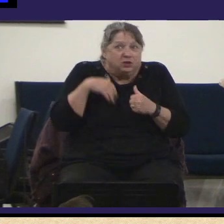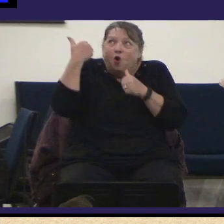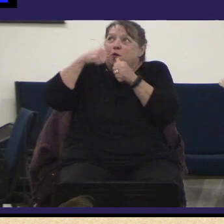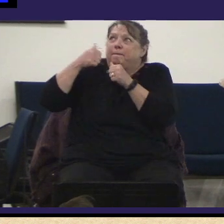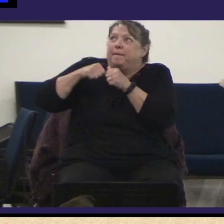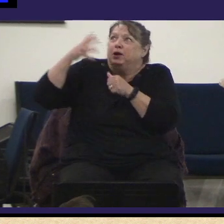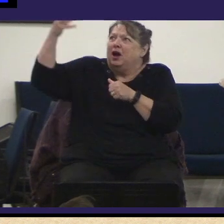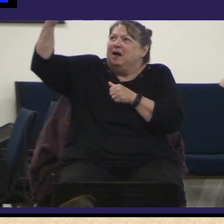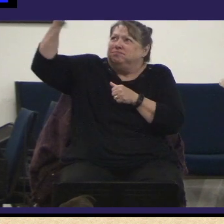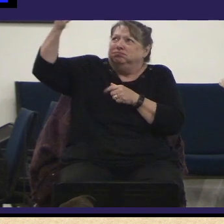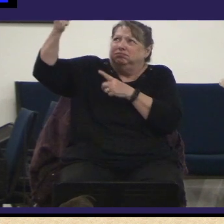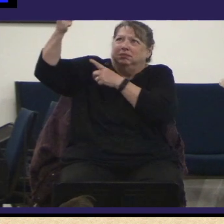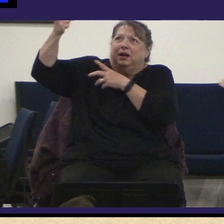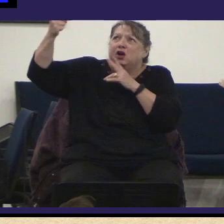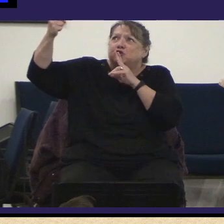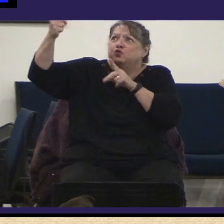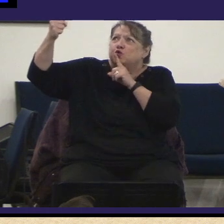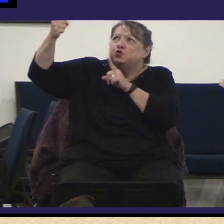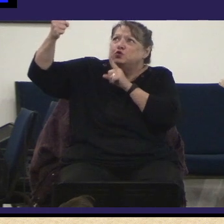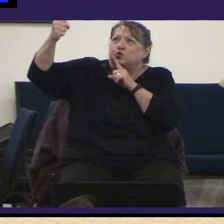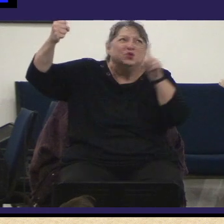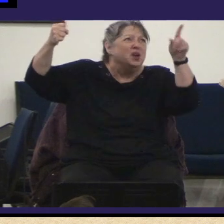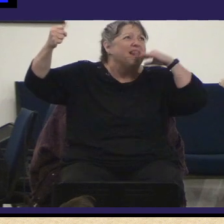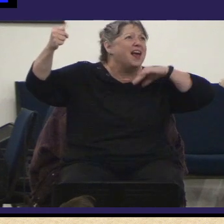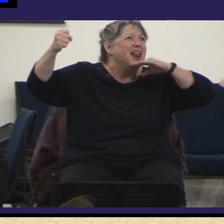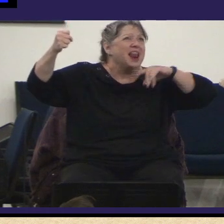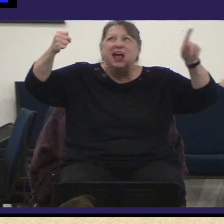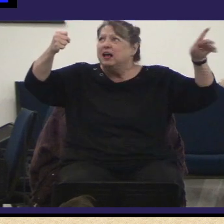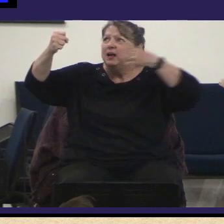truth of who you are.